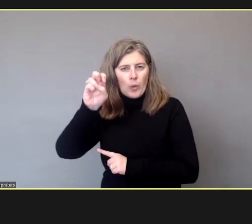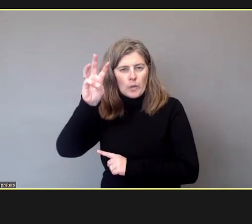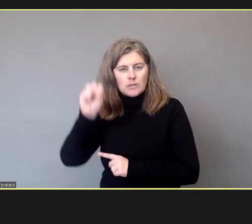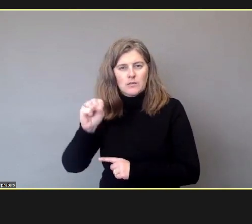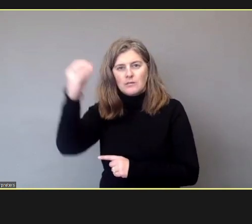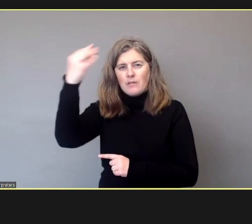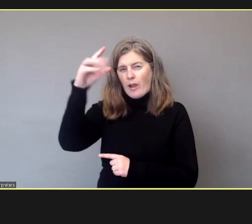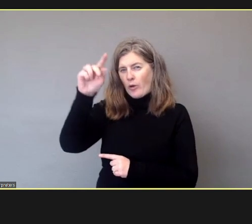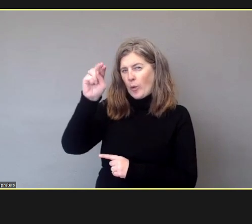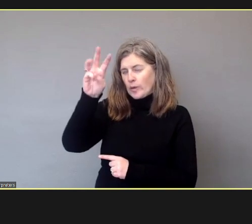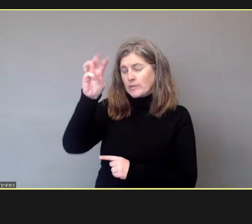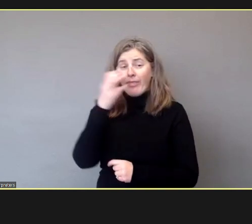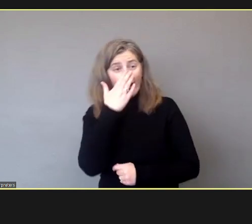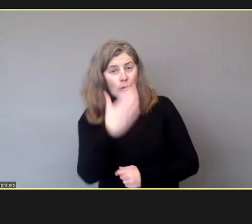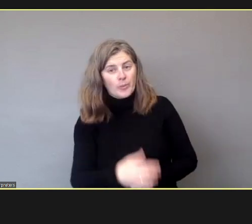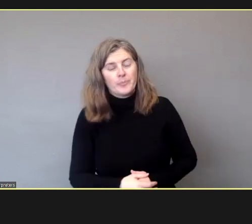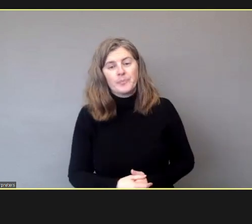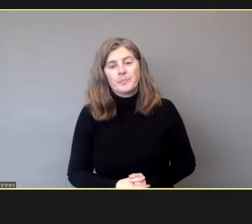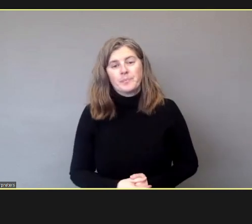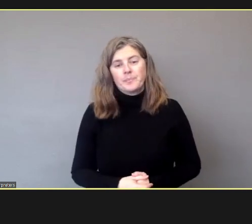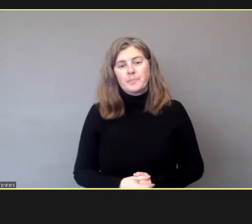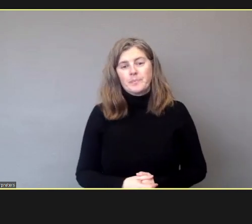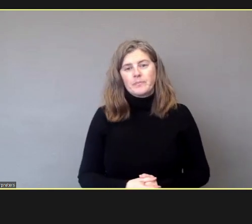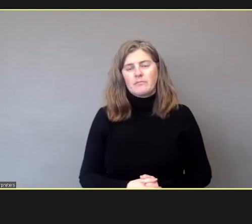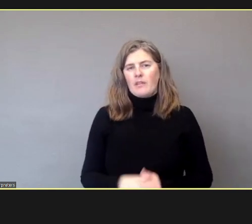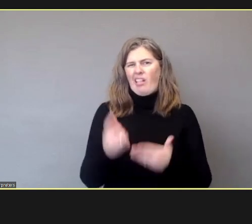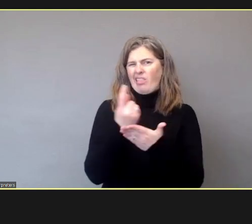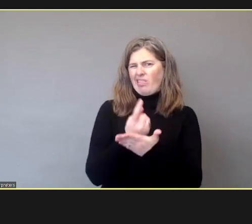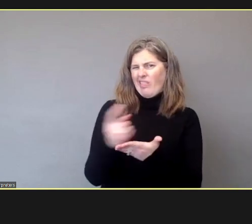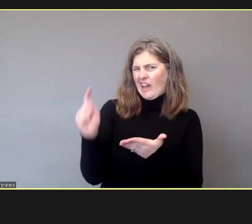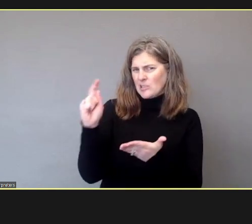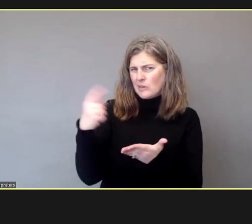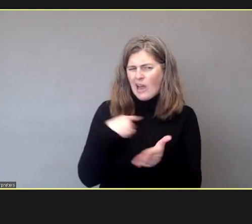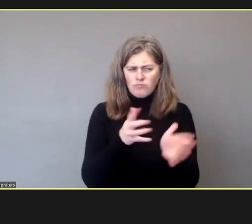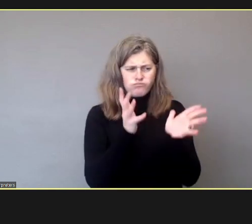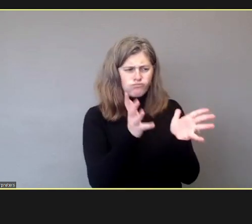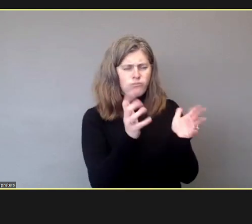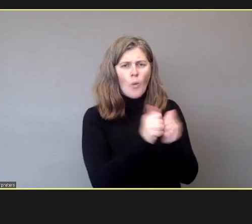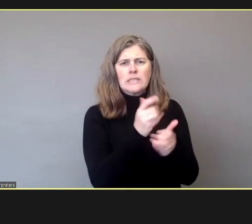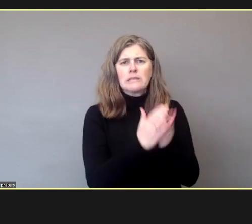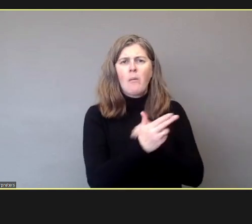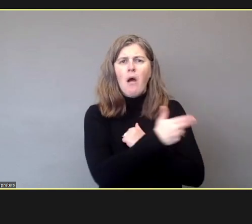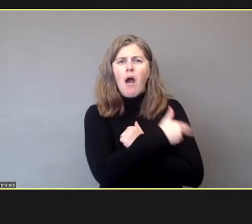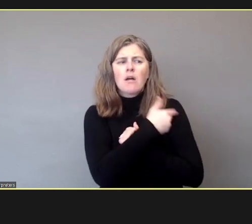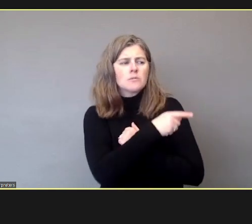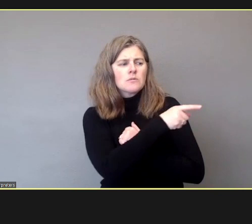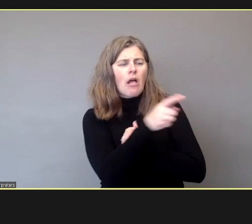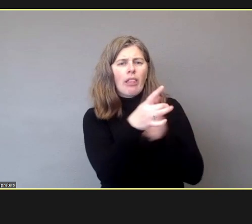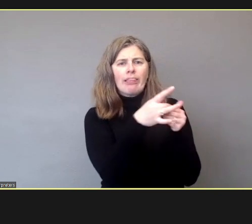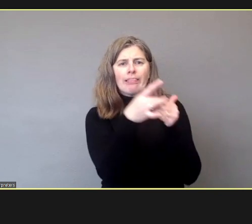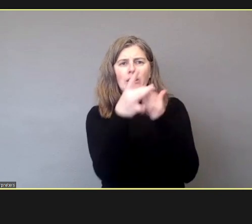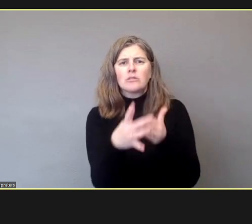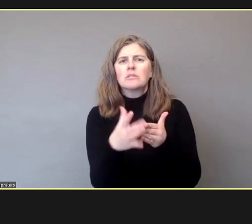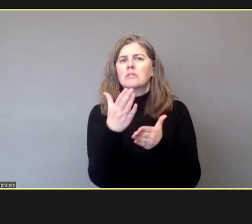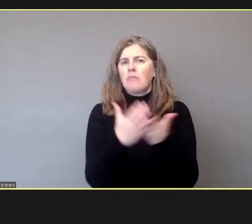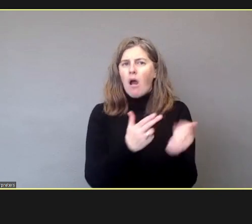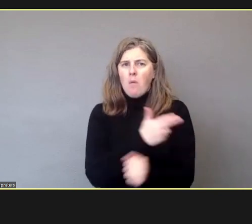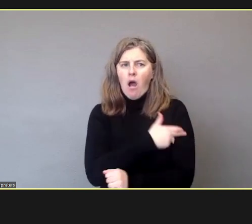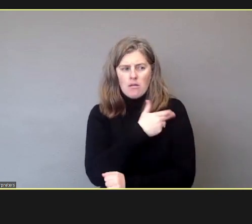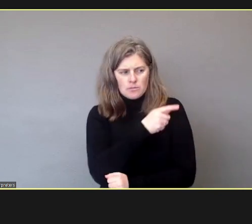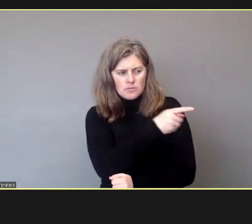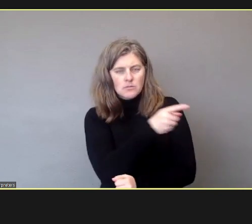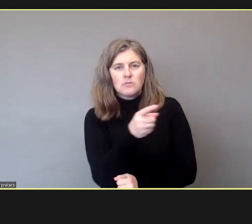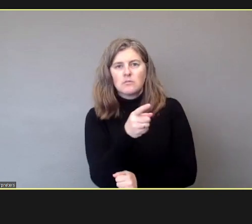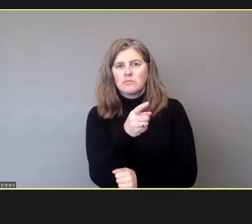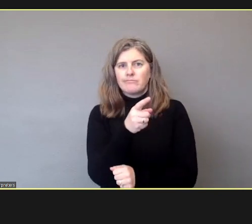Thank you. Thank you very much. Last week, I spoke to some hospital leaders, including some at hospitals that are operating